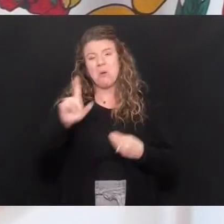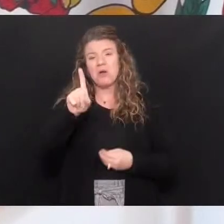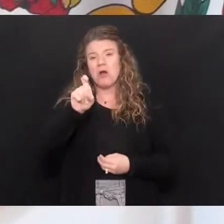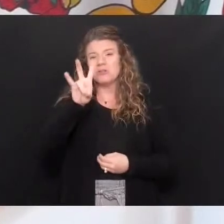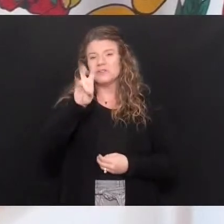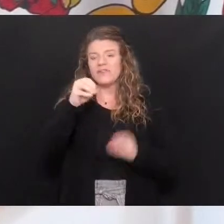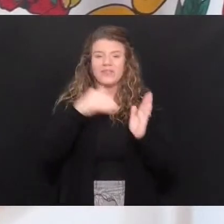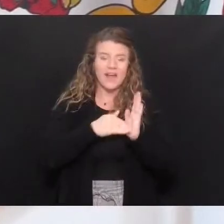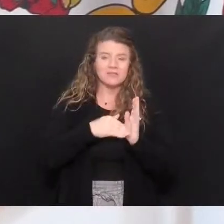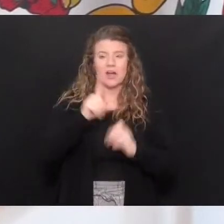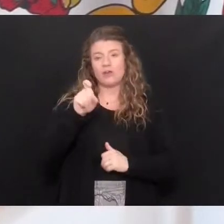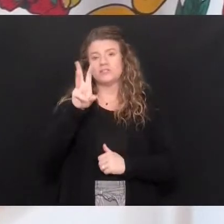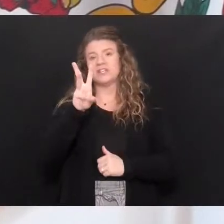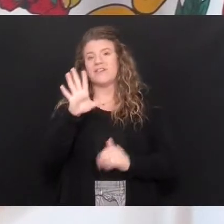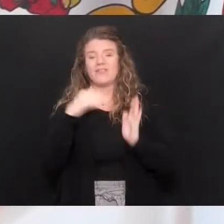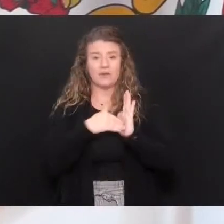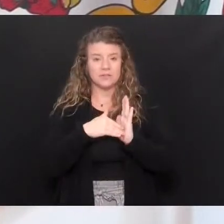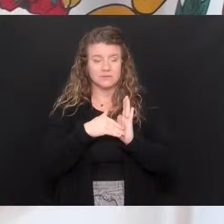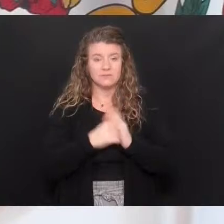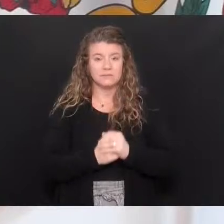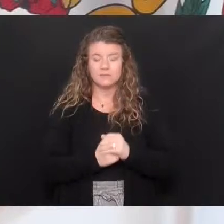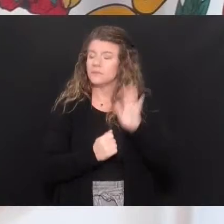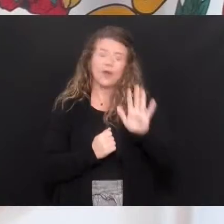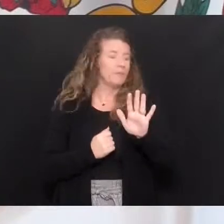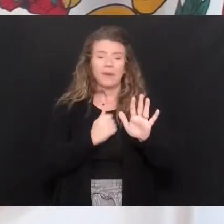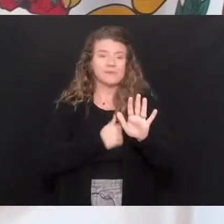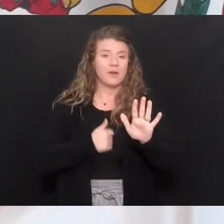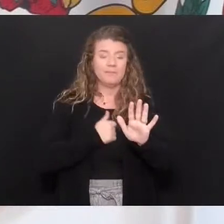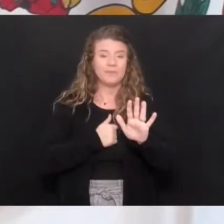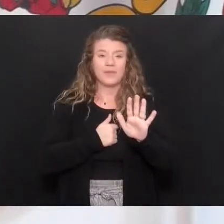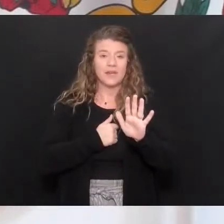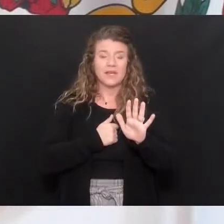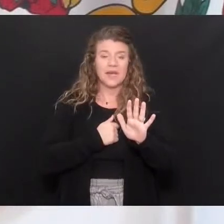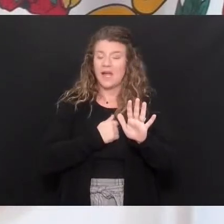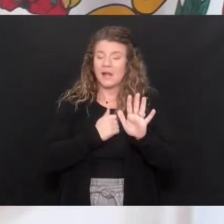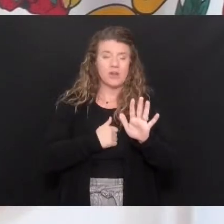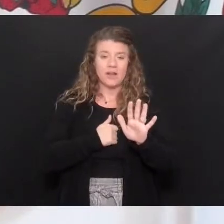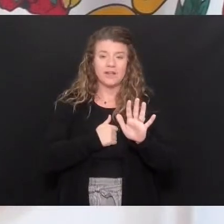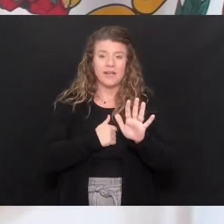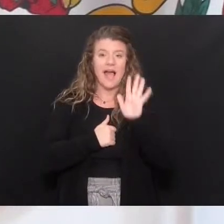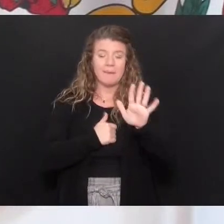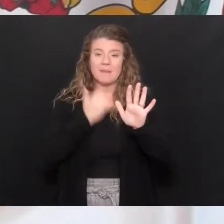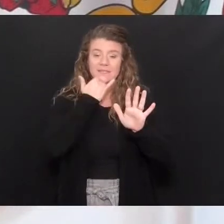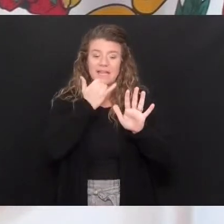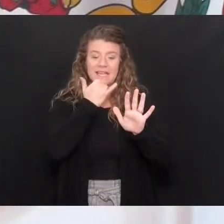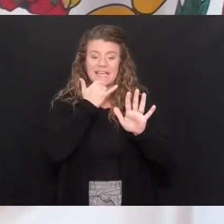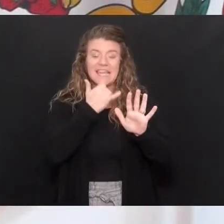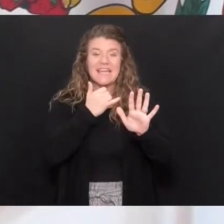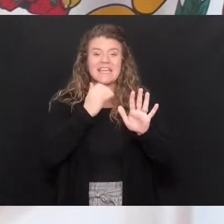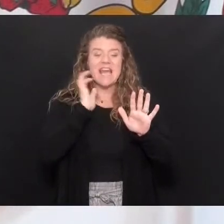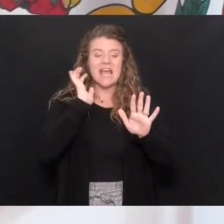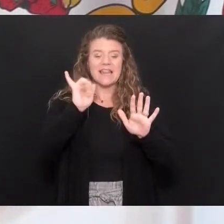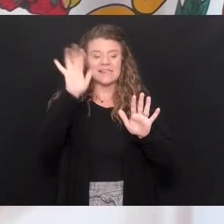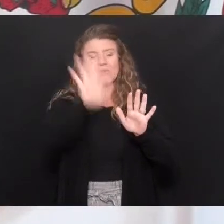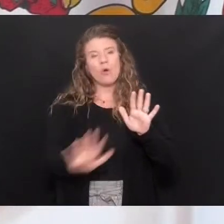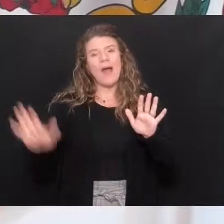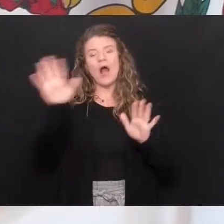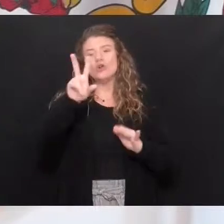170,000, 165,000. I'm sorry. I made a mistake there. It's somewhere